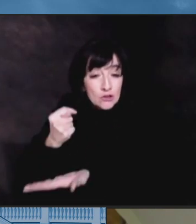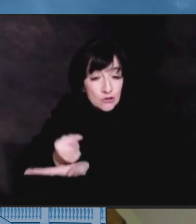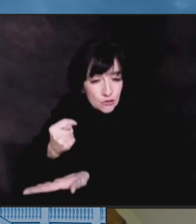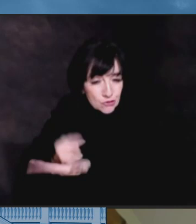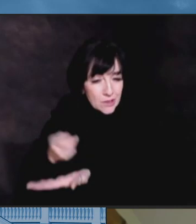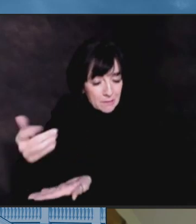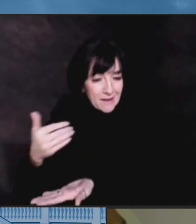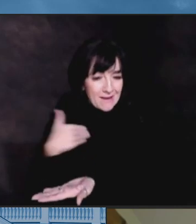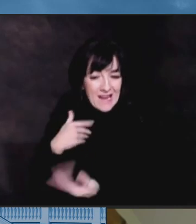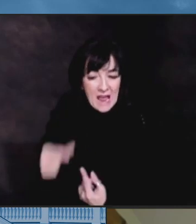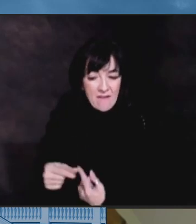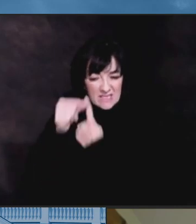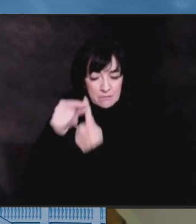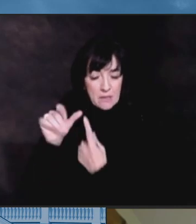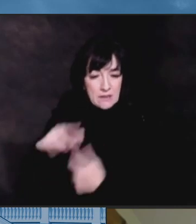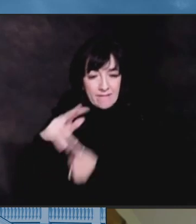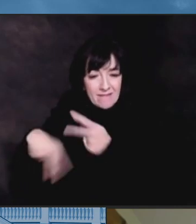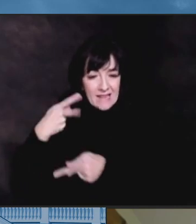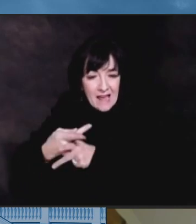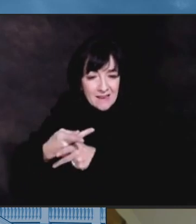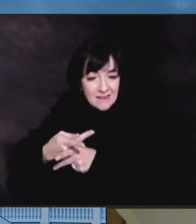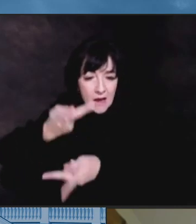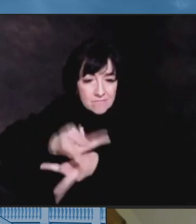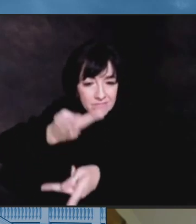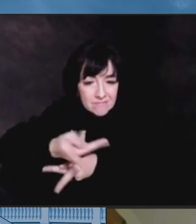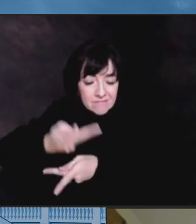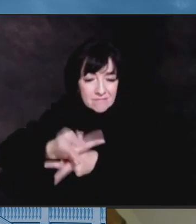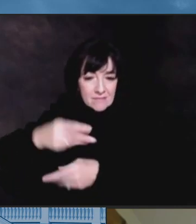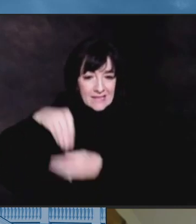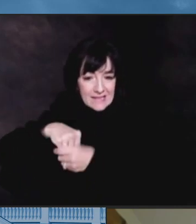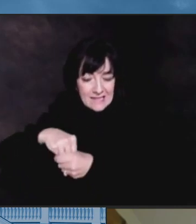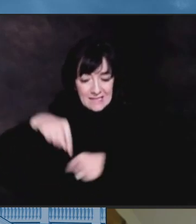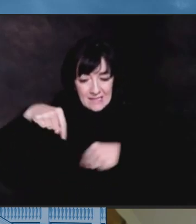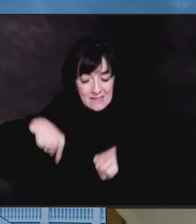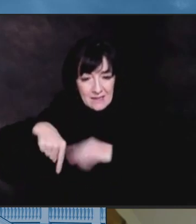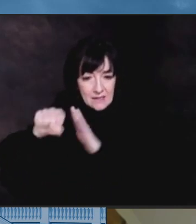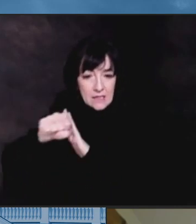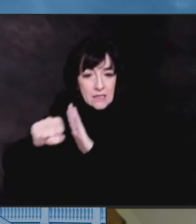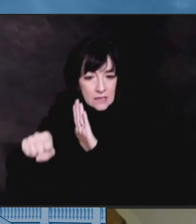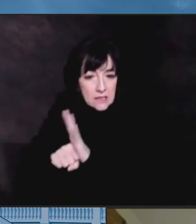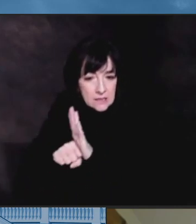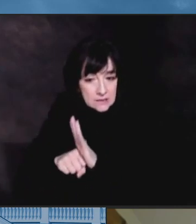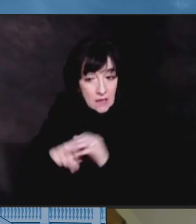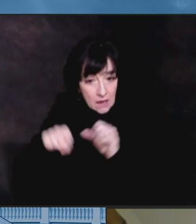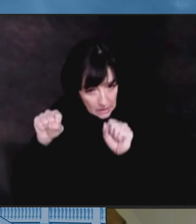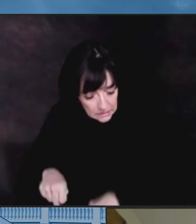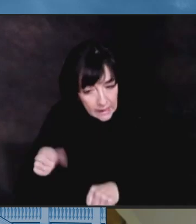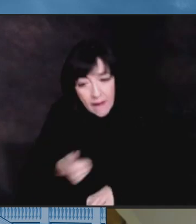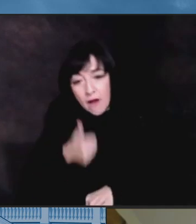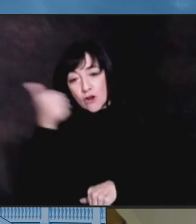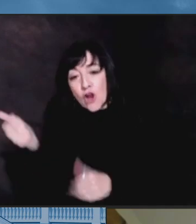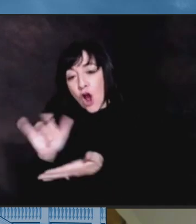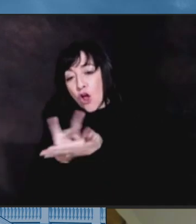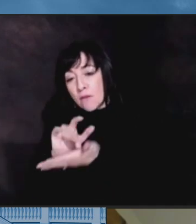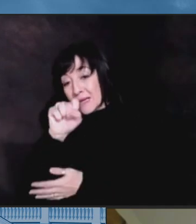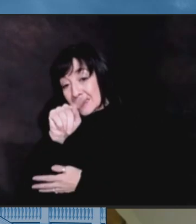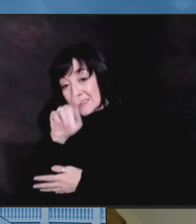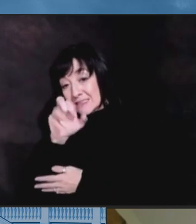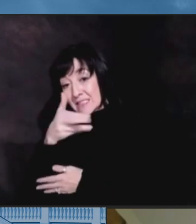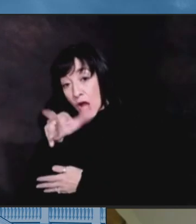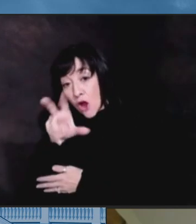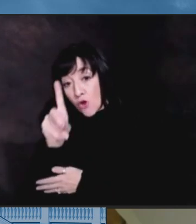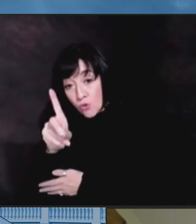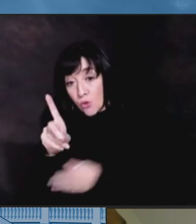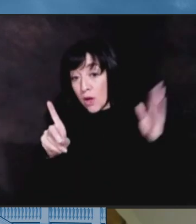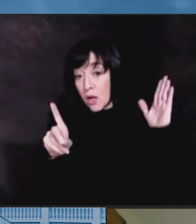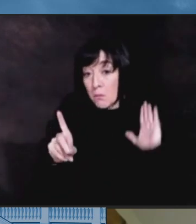the state. And also there were certainly some great strides learned about the benefits of steroids through the research over the